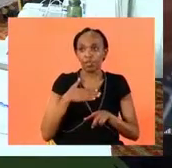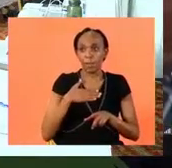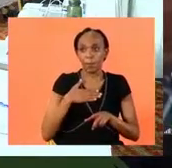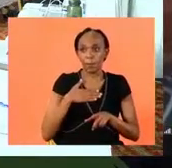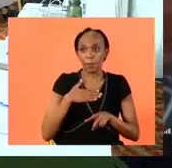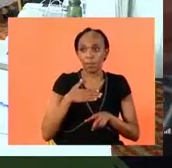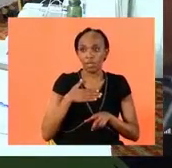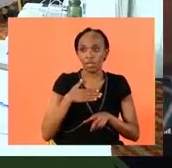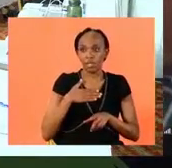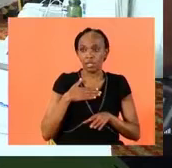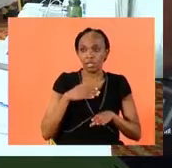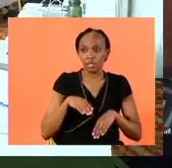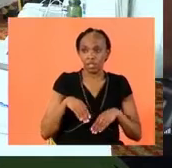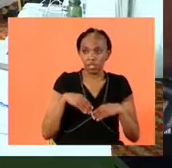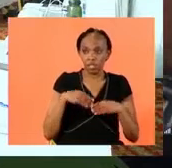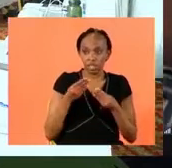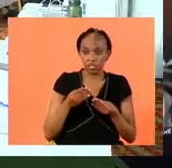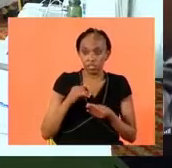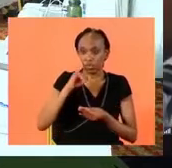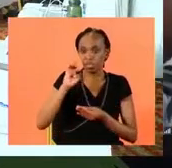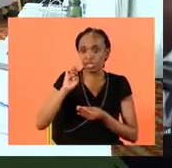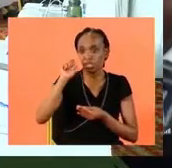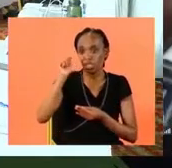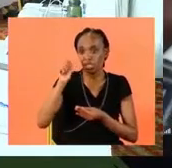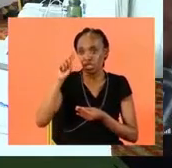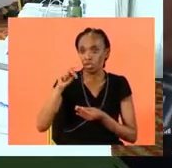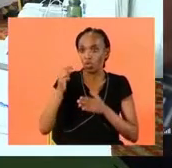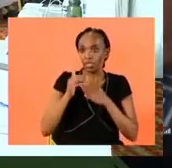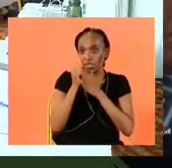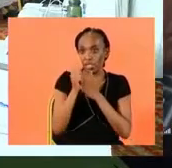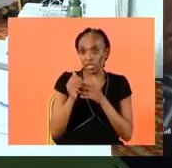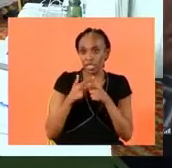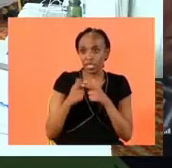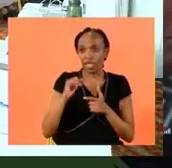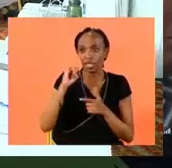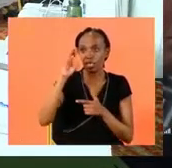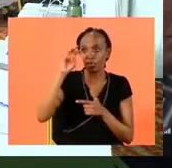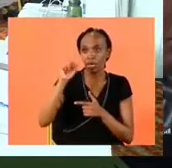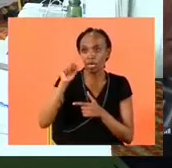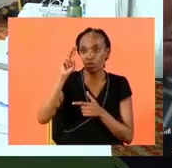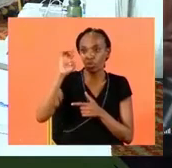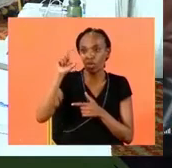floor to the Honorable Jean-Claude, who is close to me. Then Emmanuel will also add something